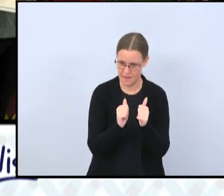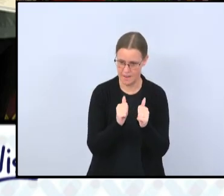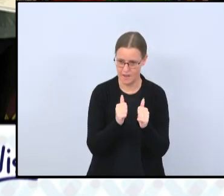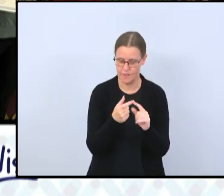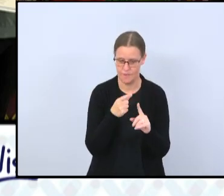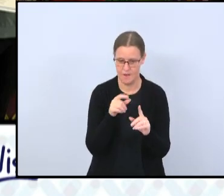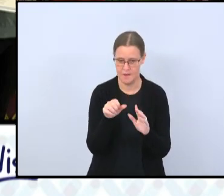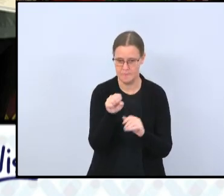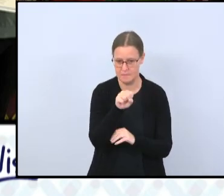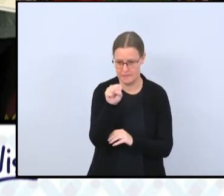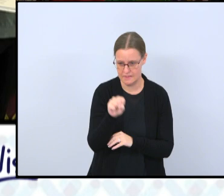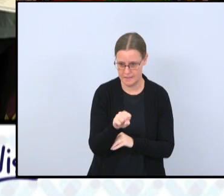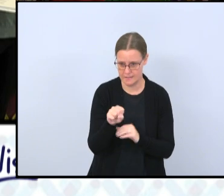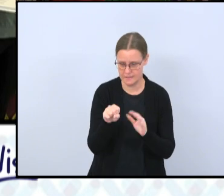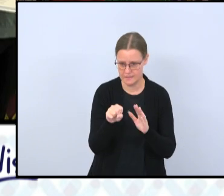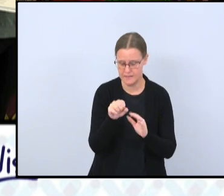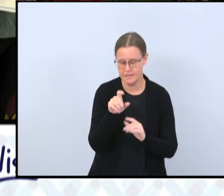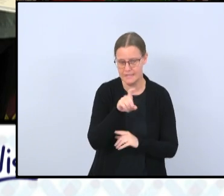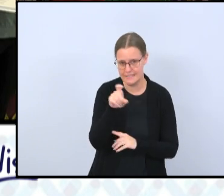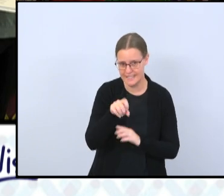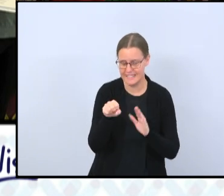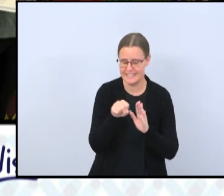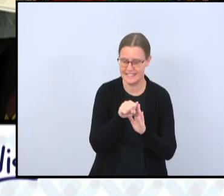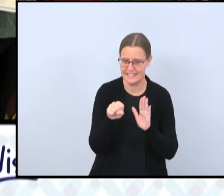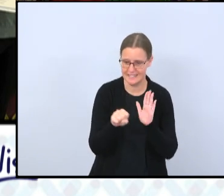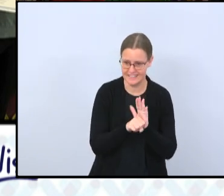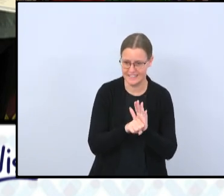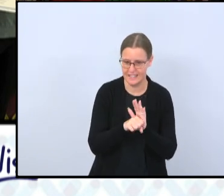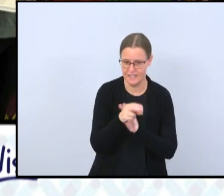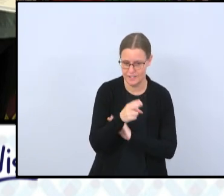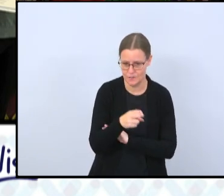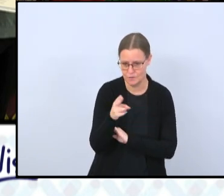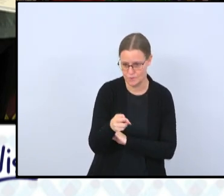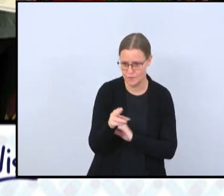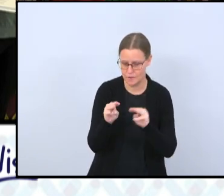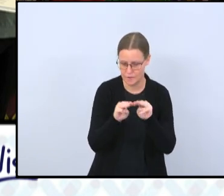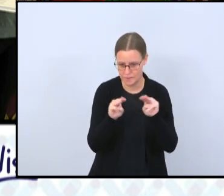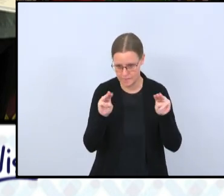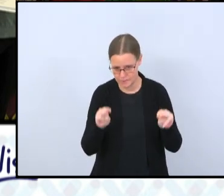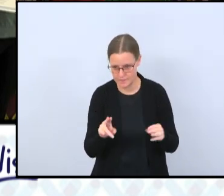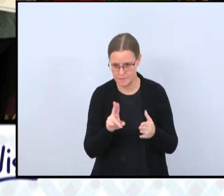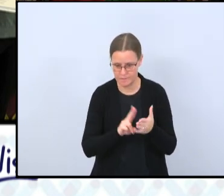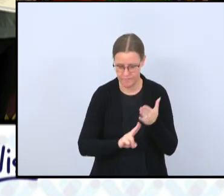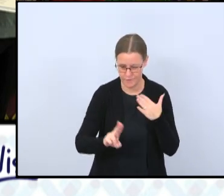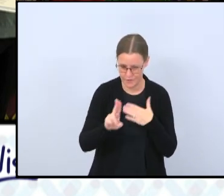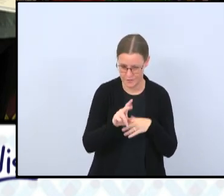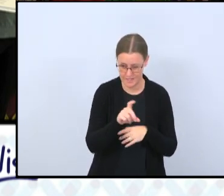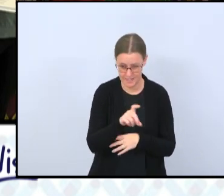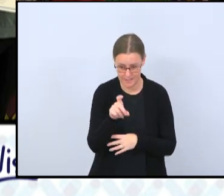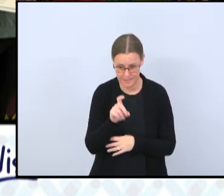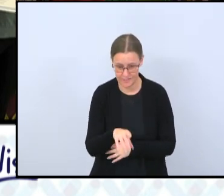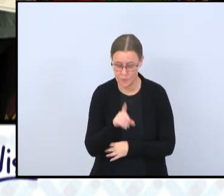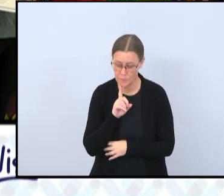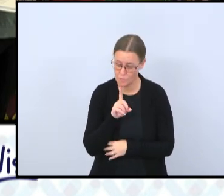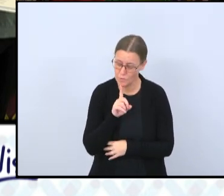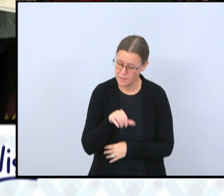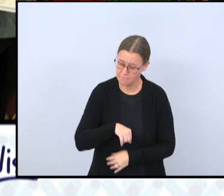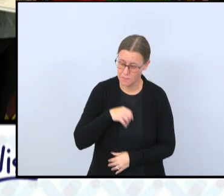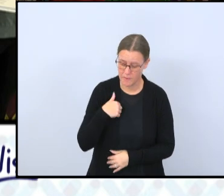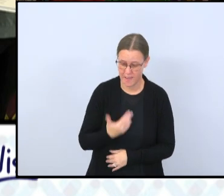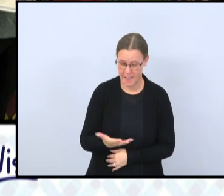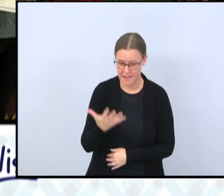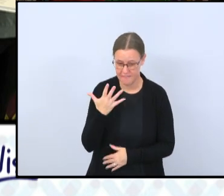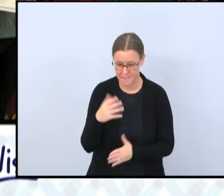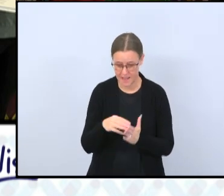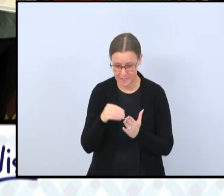State Historical Association at the Bullock Museum and the University of Texas. This year, we're proud to share that we had 5 students